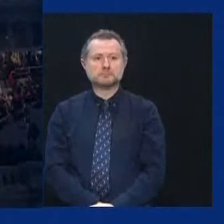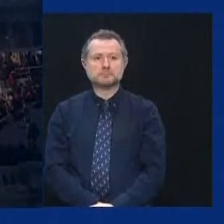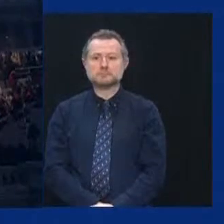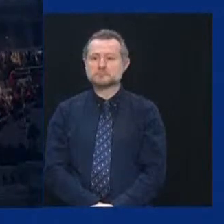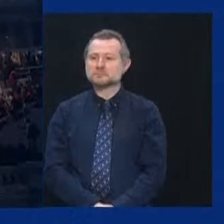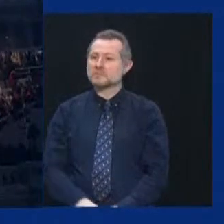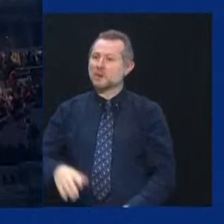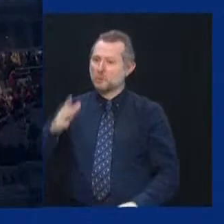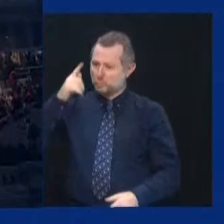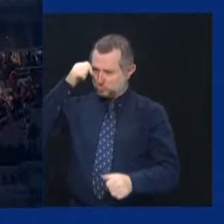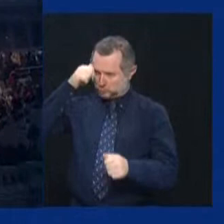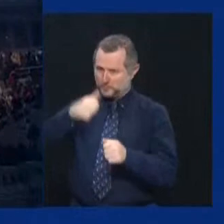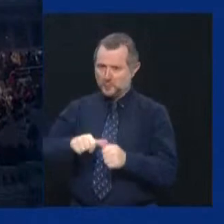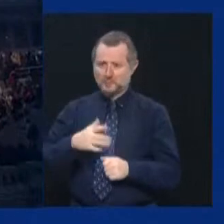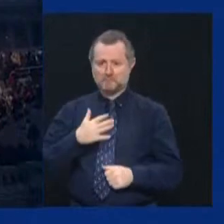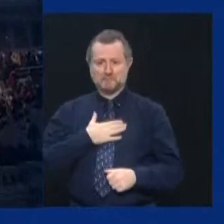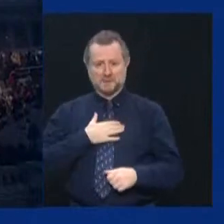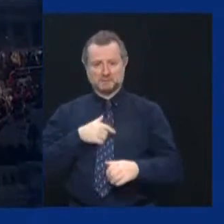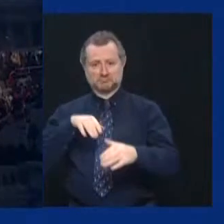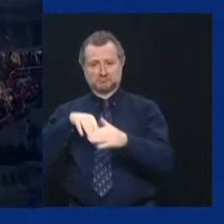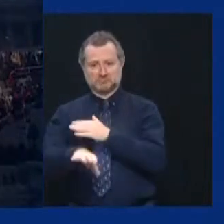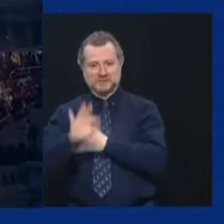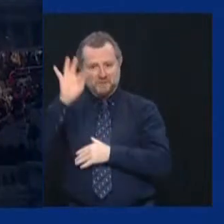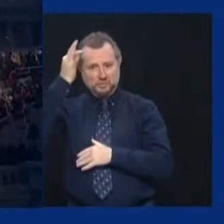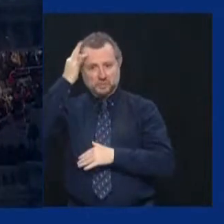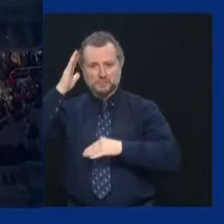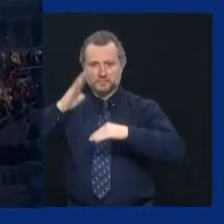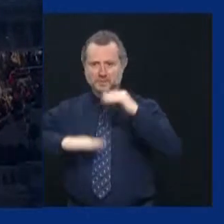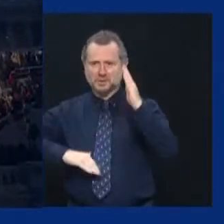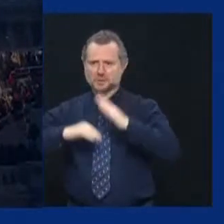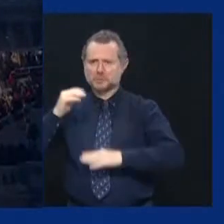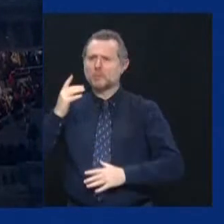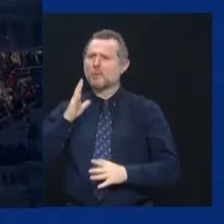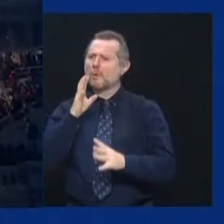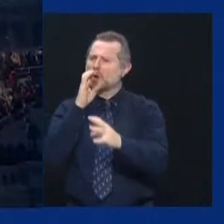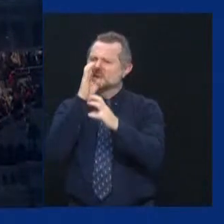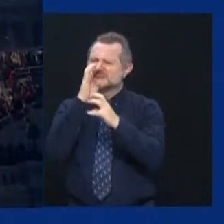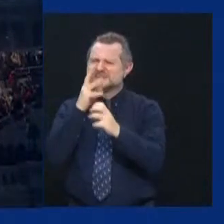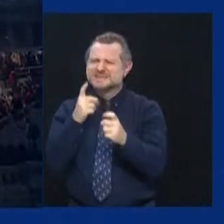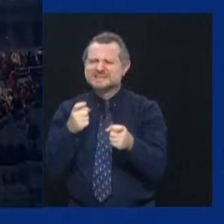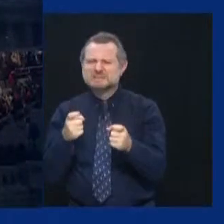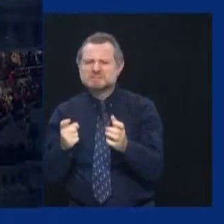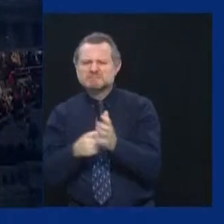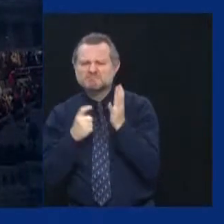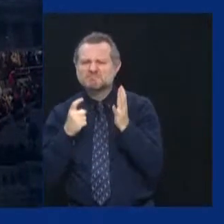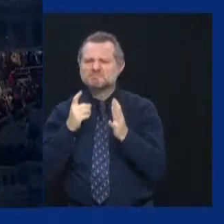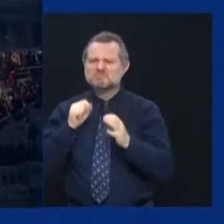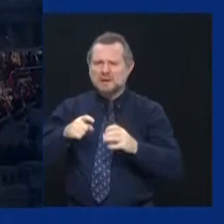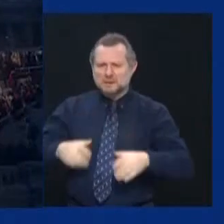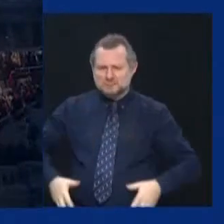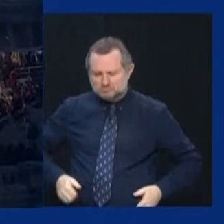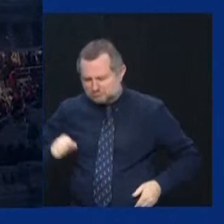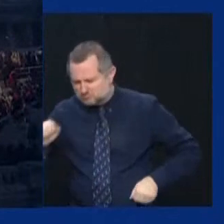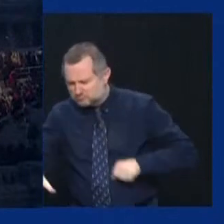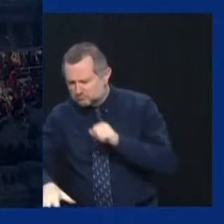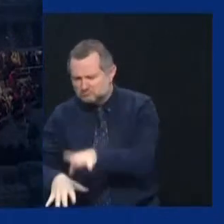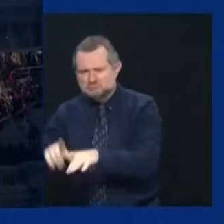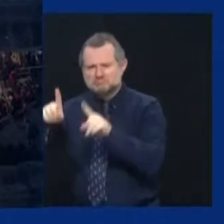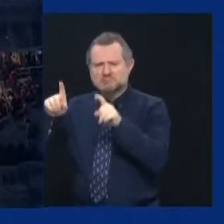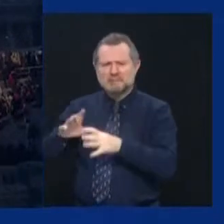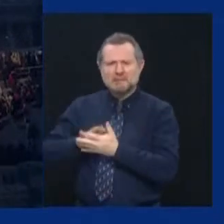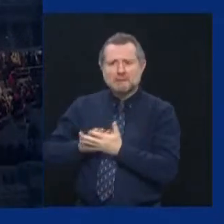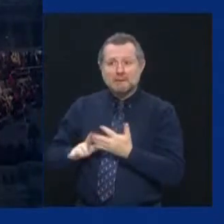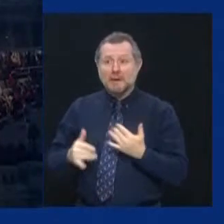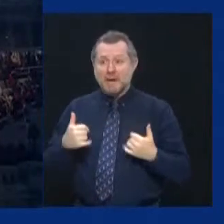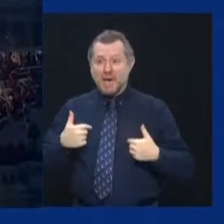walking into a federal building, you had to go through metal detectors, take everything out of your pockets as a cabinet secretary.